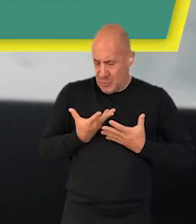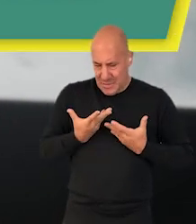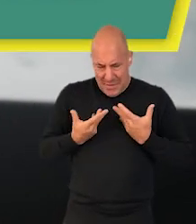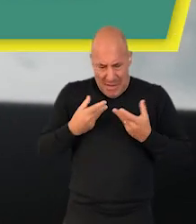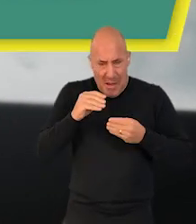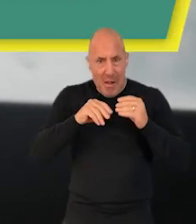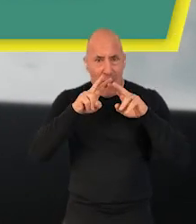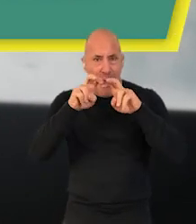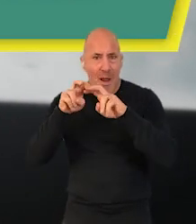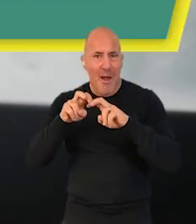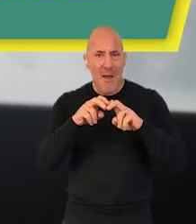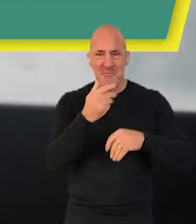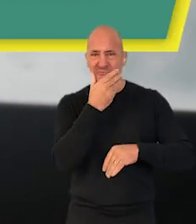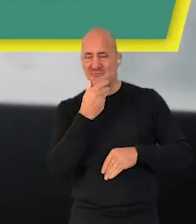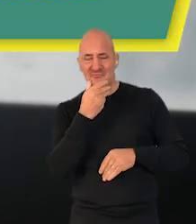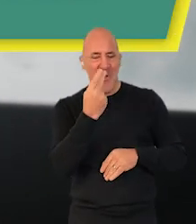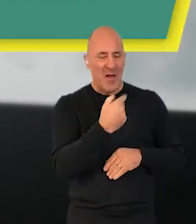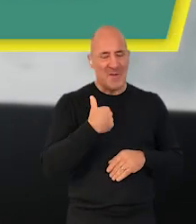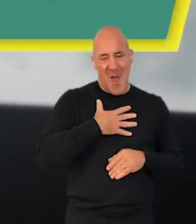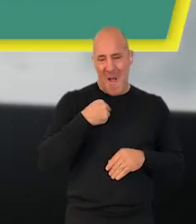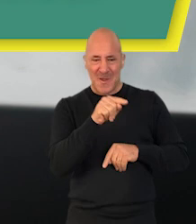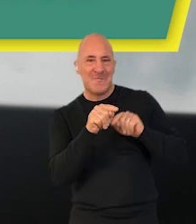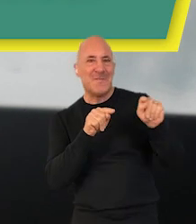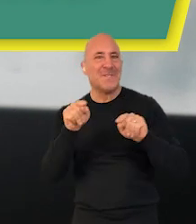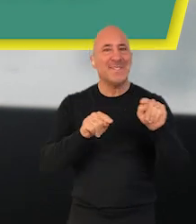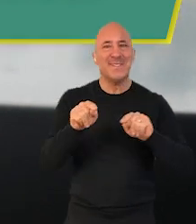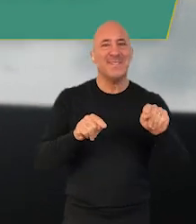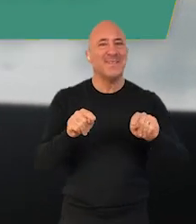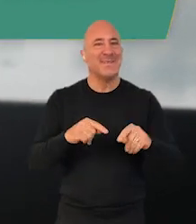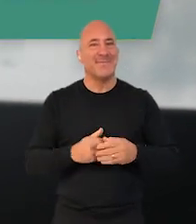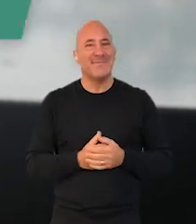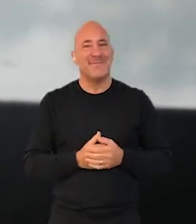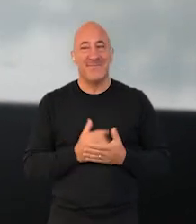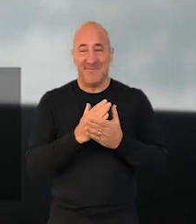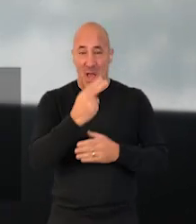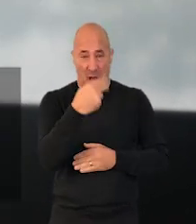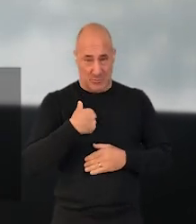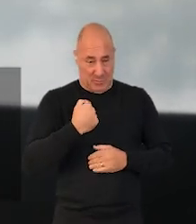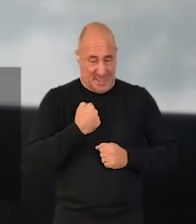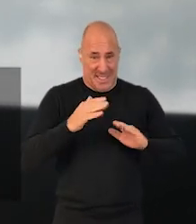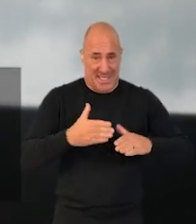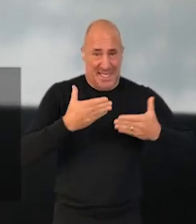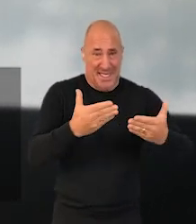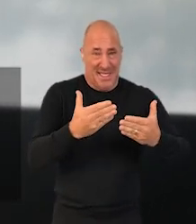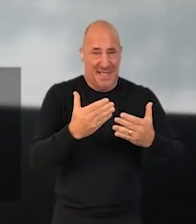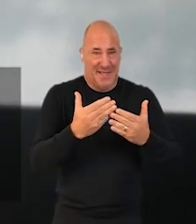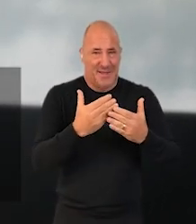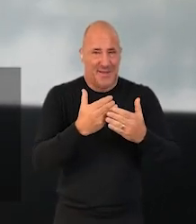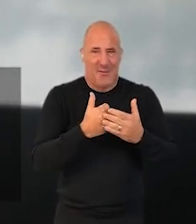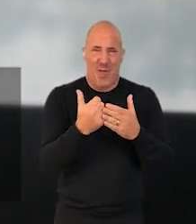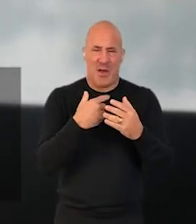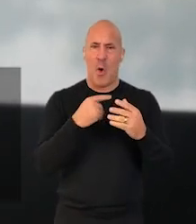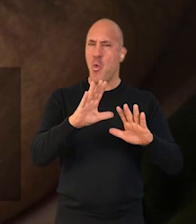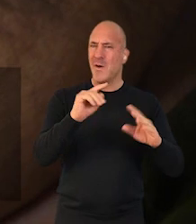side and kind of choose what kind of art they want to make. Any art that we do, it's always kind